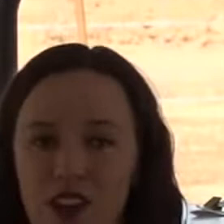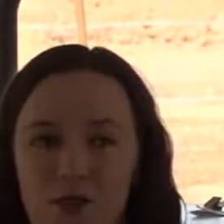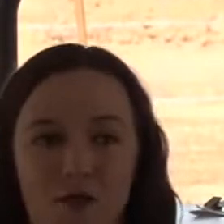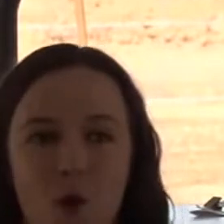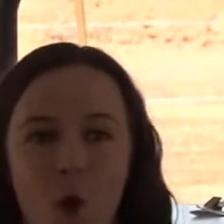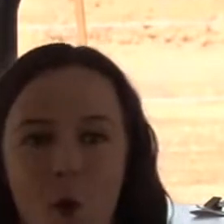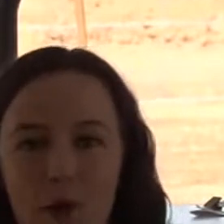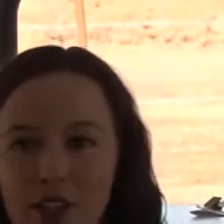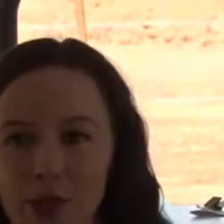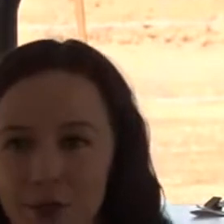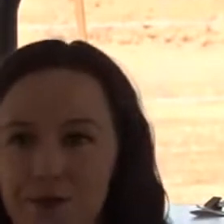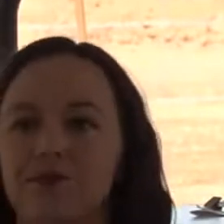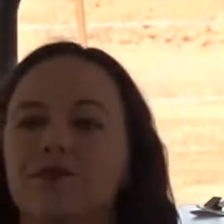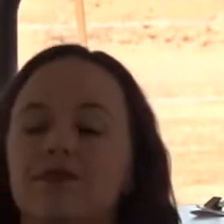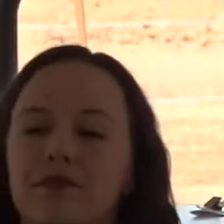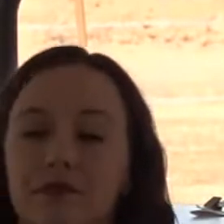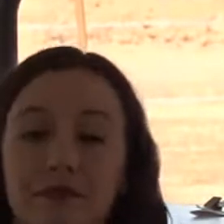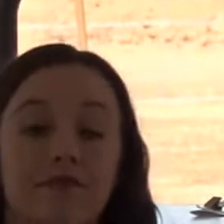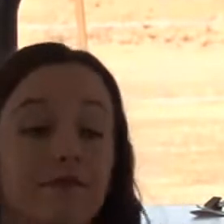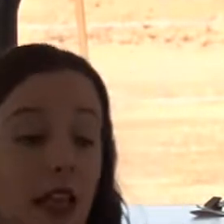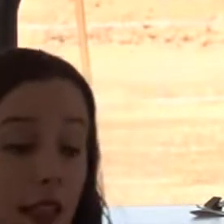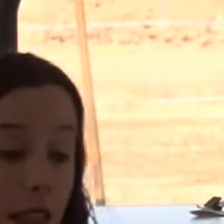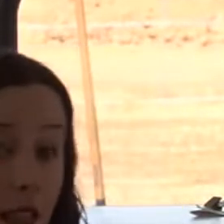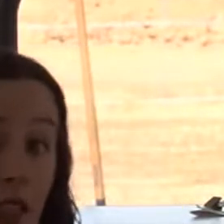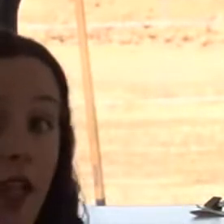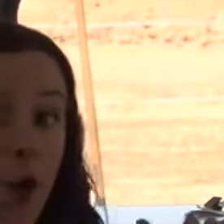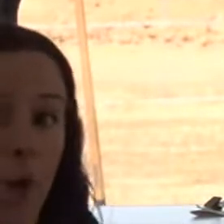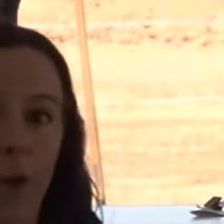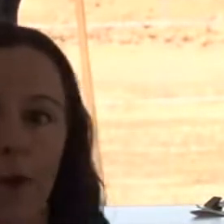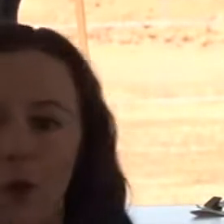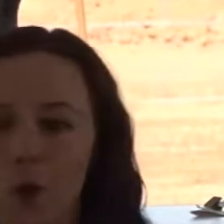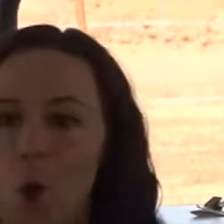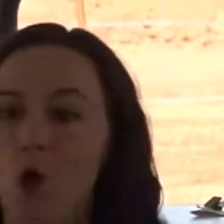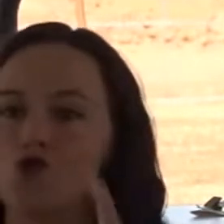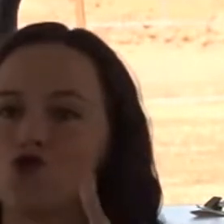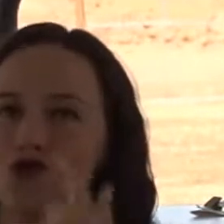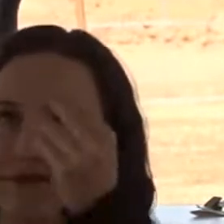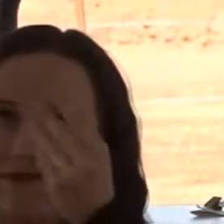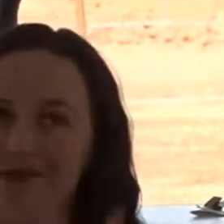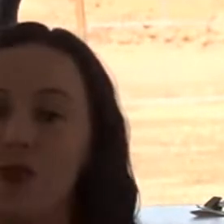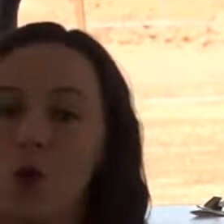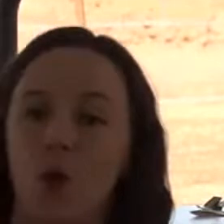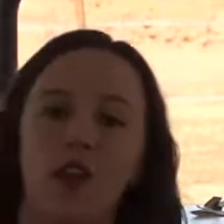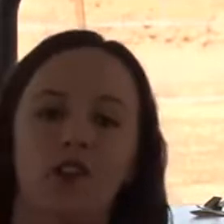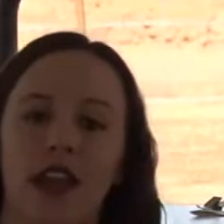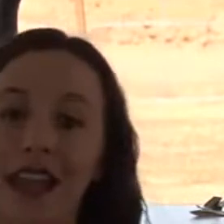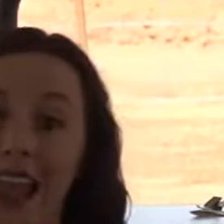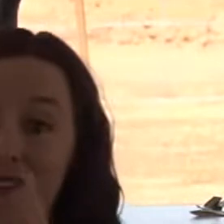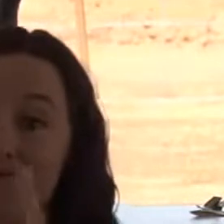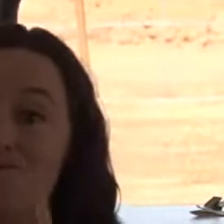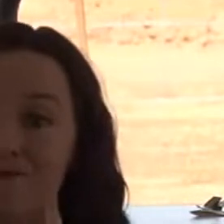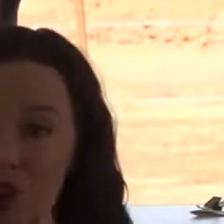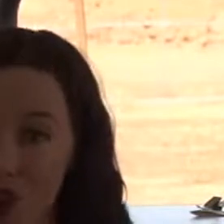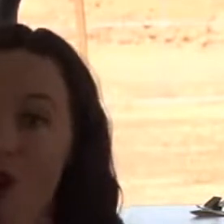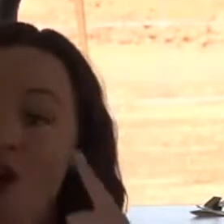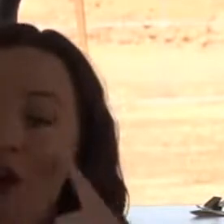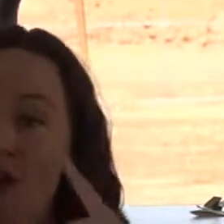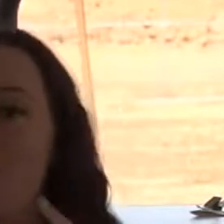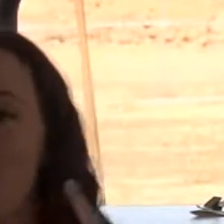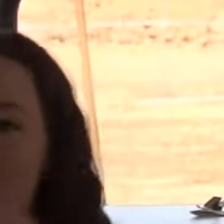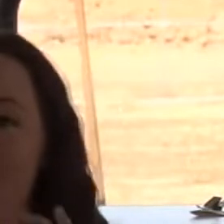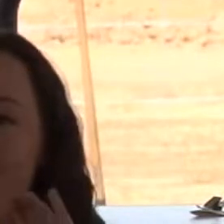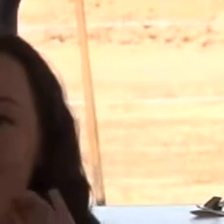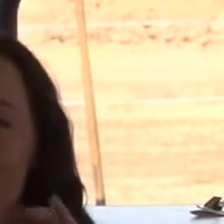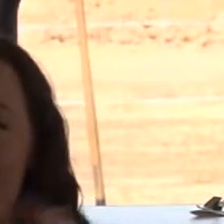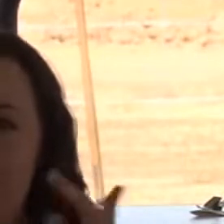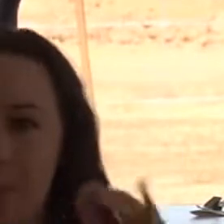to come here. But last week, we were also just notified that we're again being honored by the Campaign for College